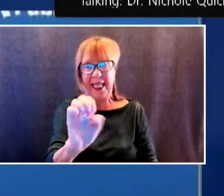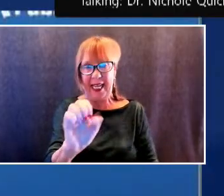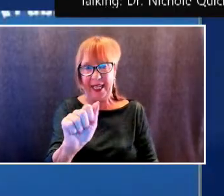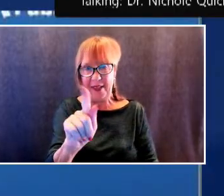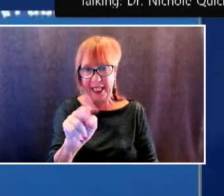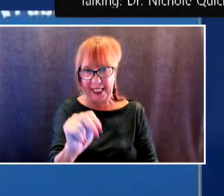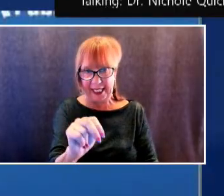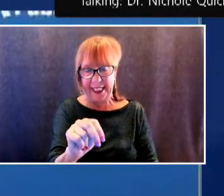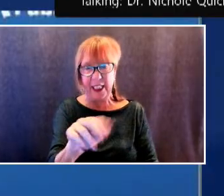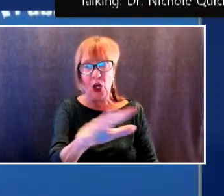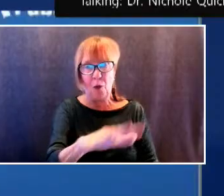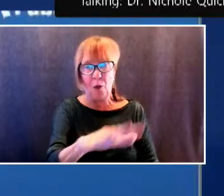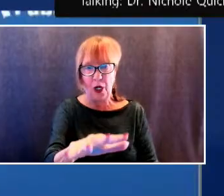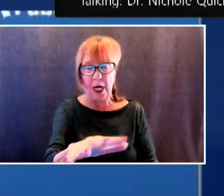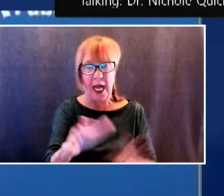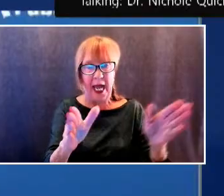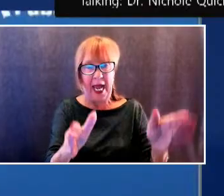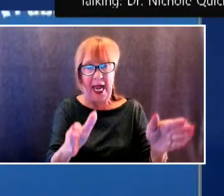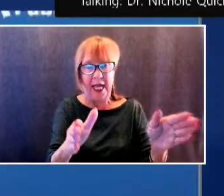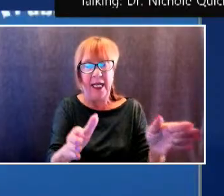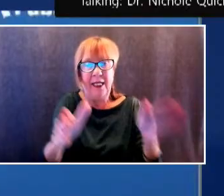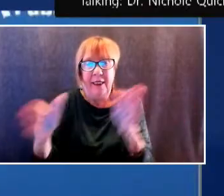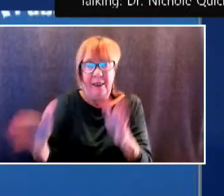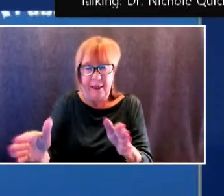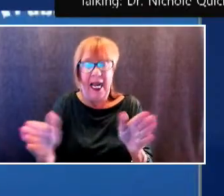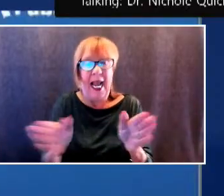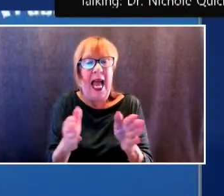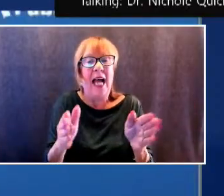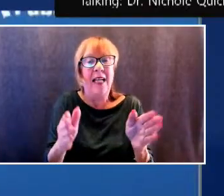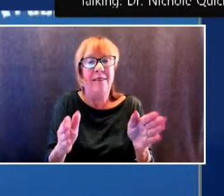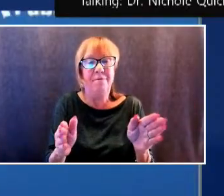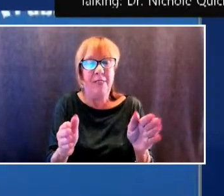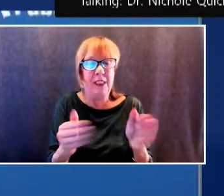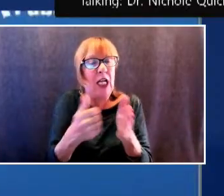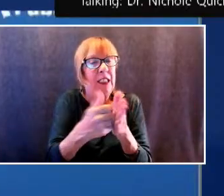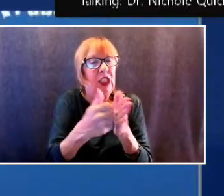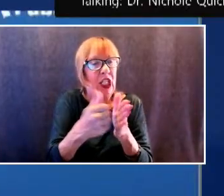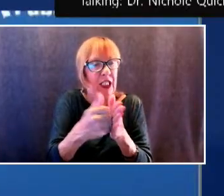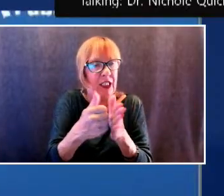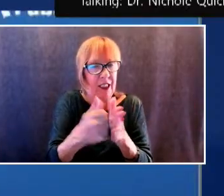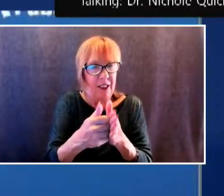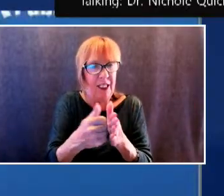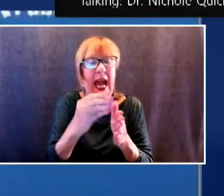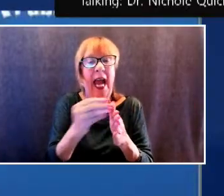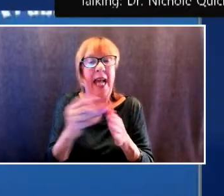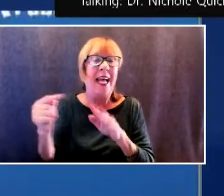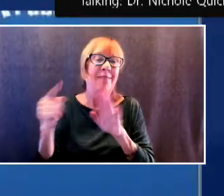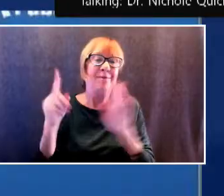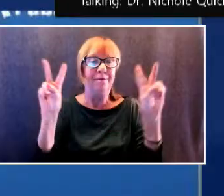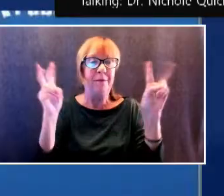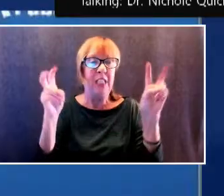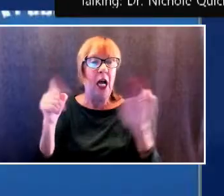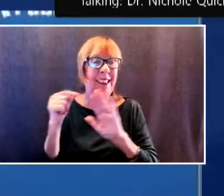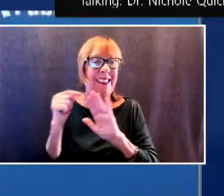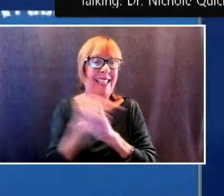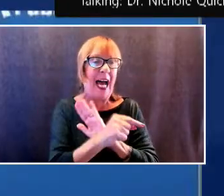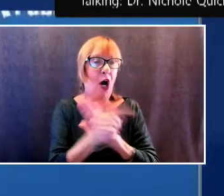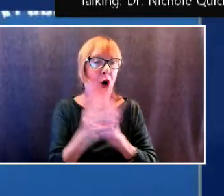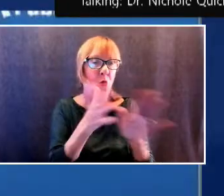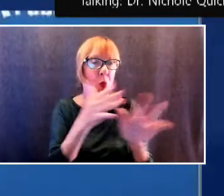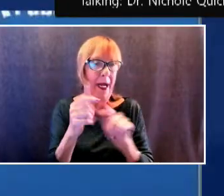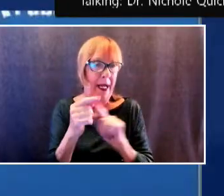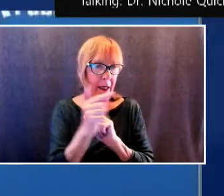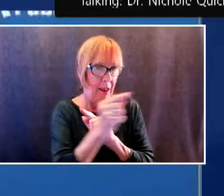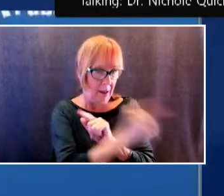and directly outside and downwind of the Eaton burn area. So anybody in that general vicinity, including downwind, are eligible for this